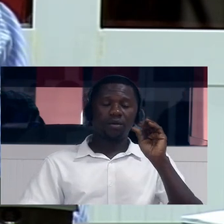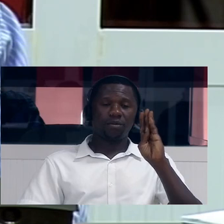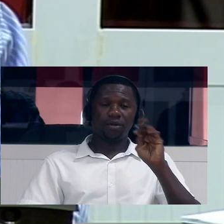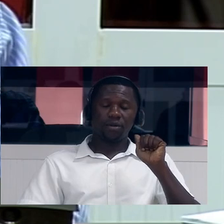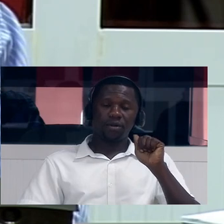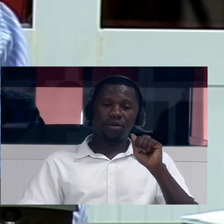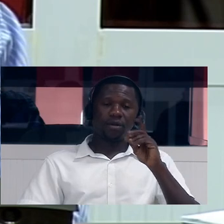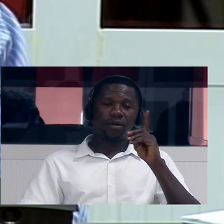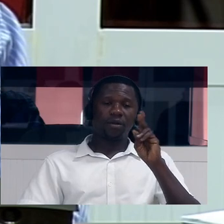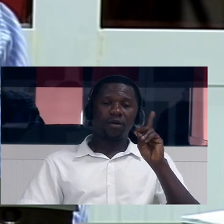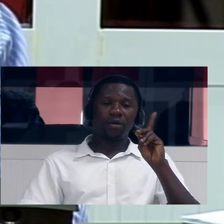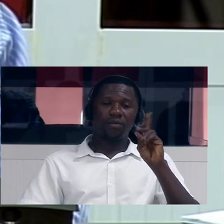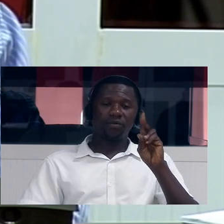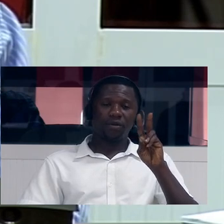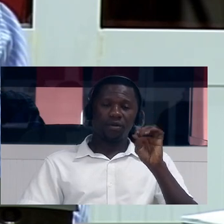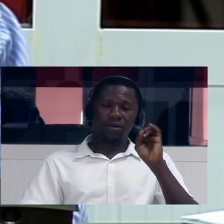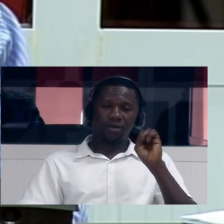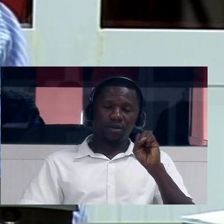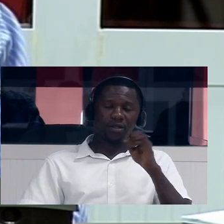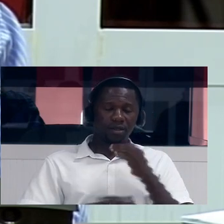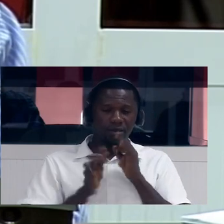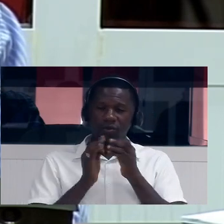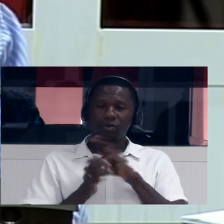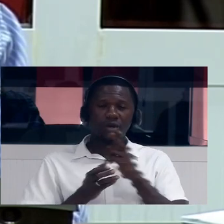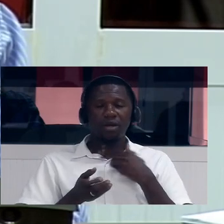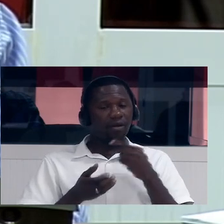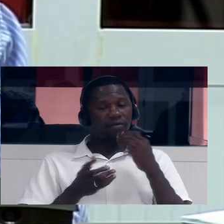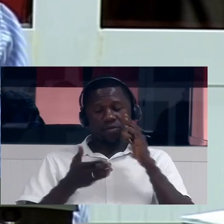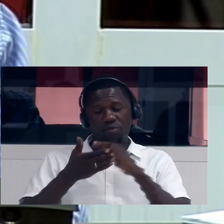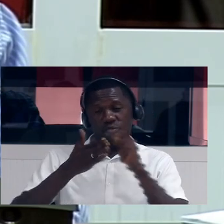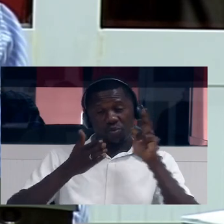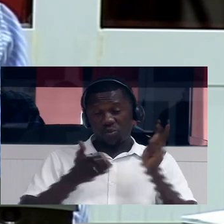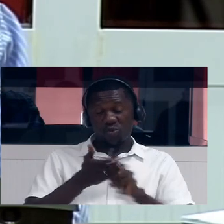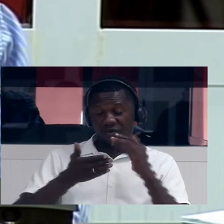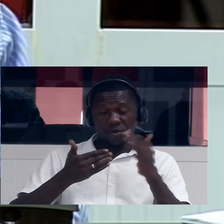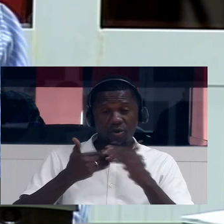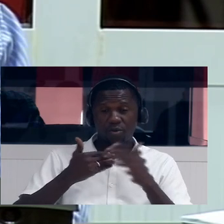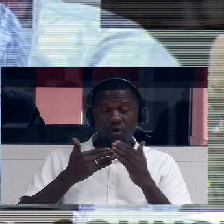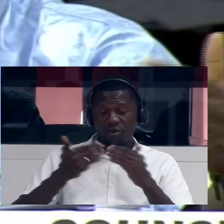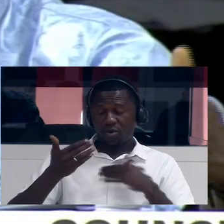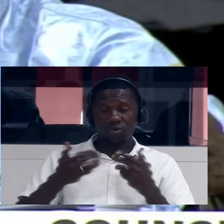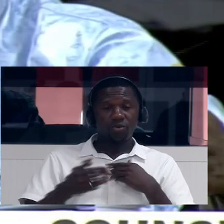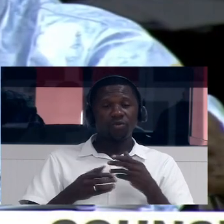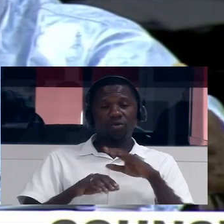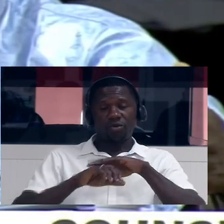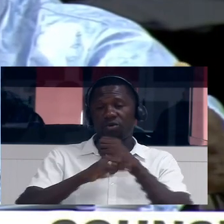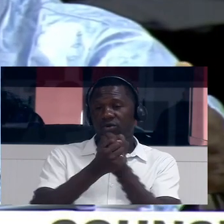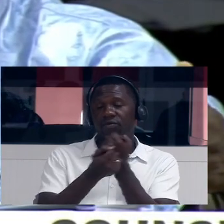have enough evidence to secure conviction. But perhaps